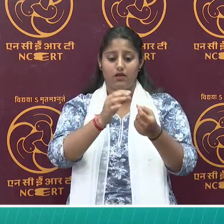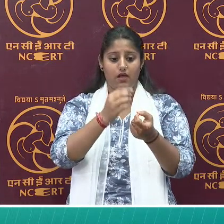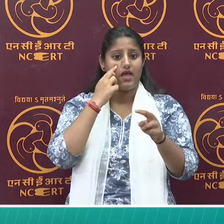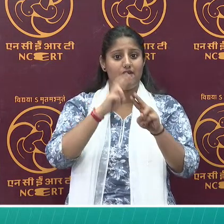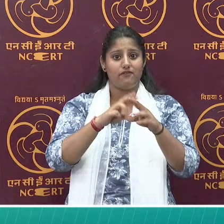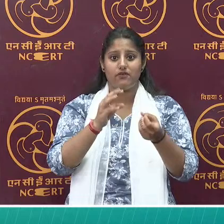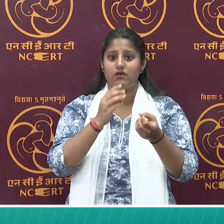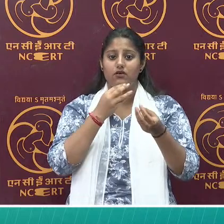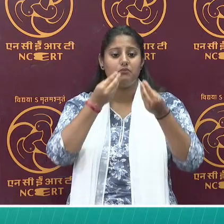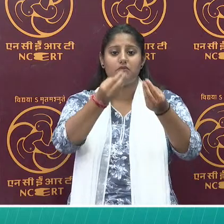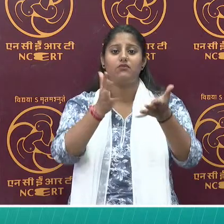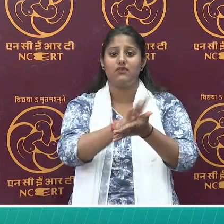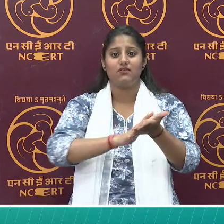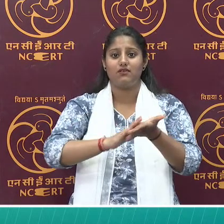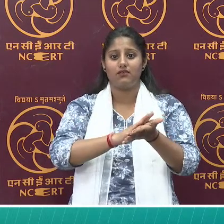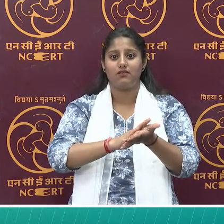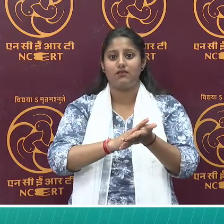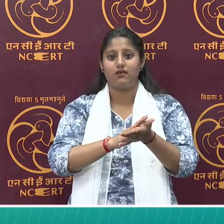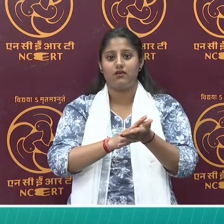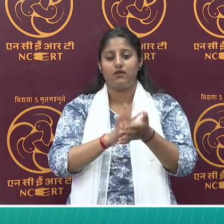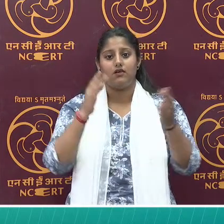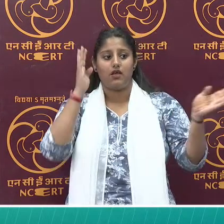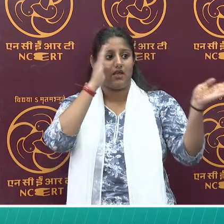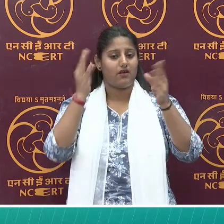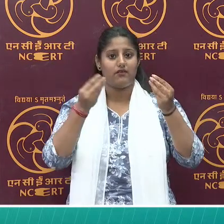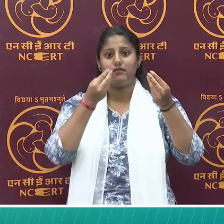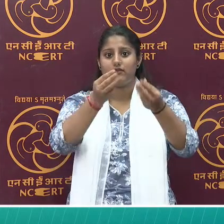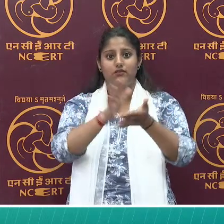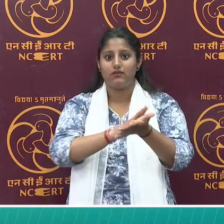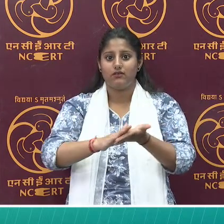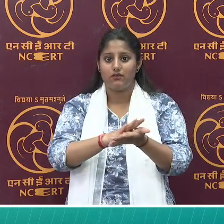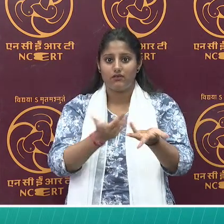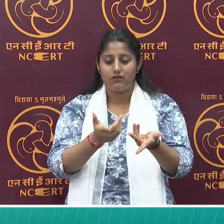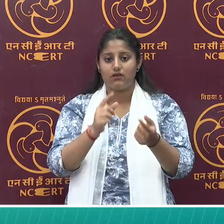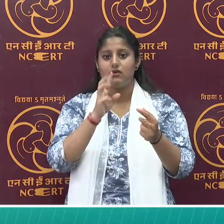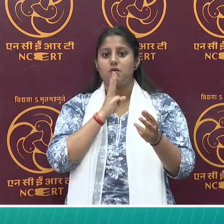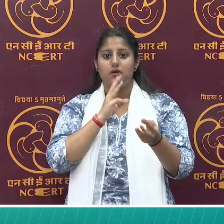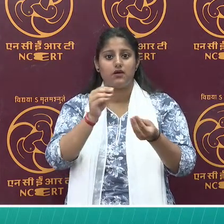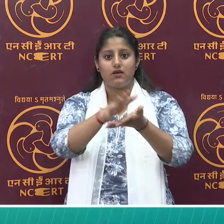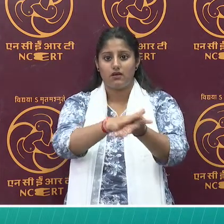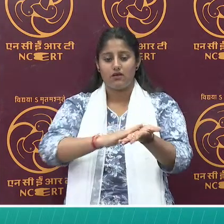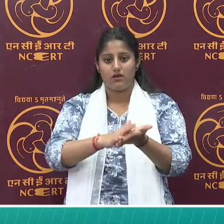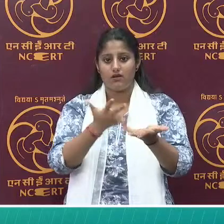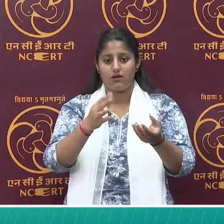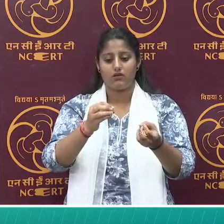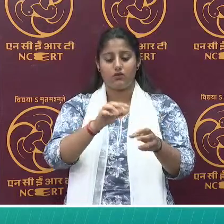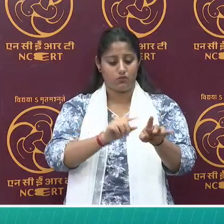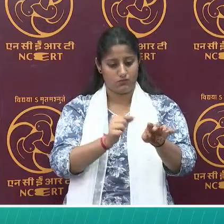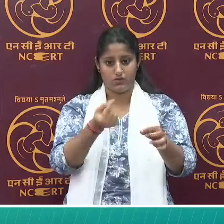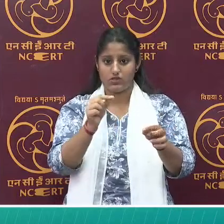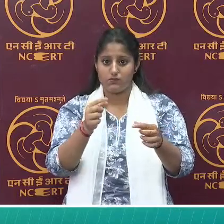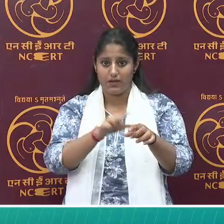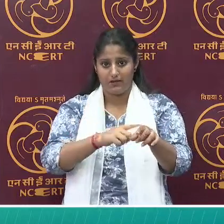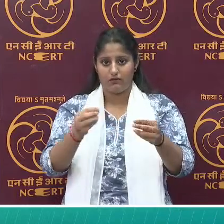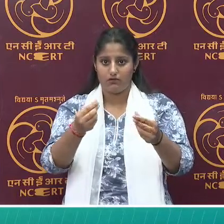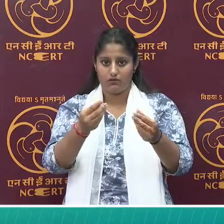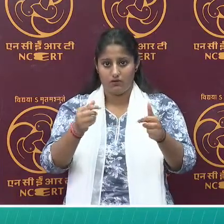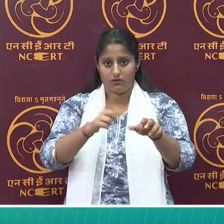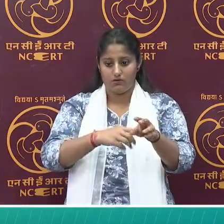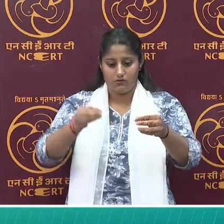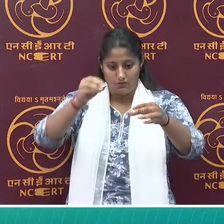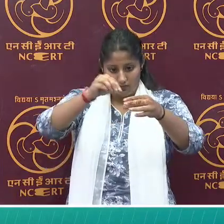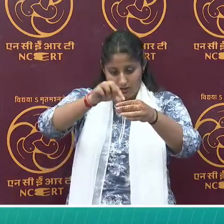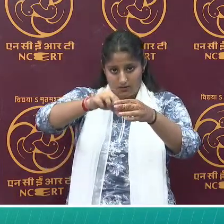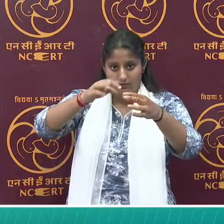the surface is very hard, first of all, we won't be able to dig soil into it. Yes. The seeds won't go